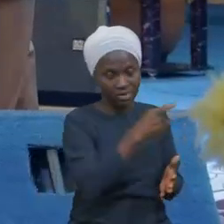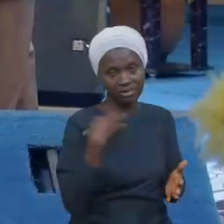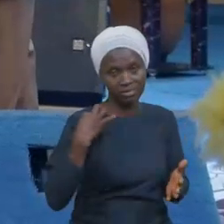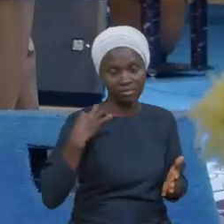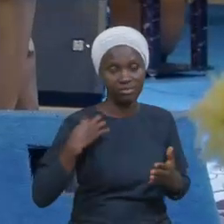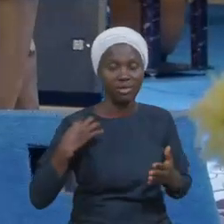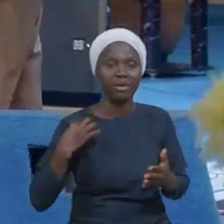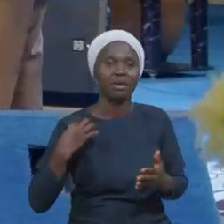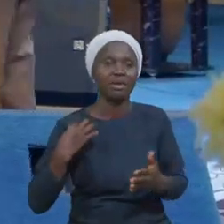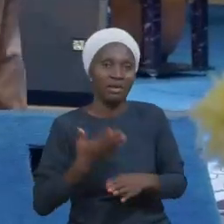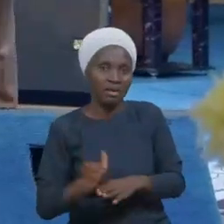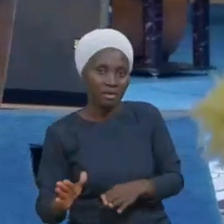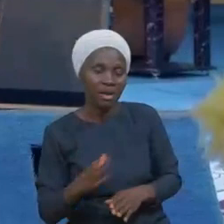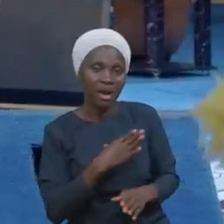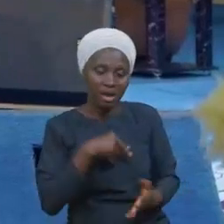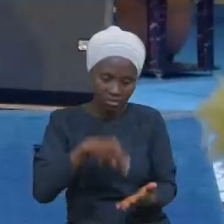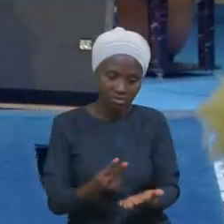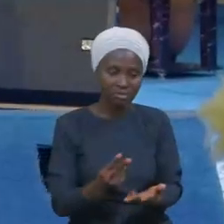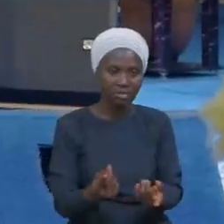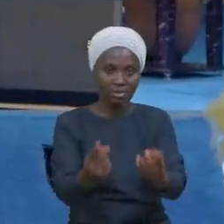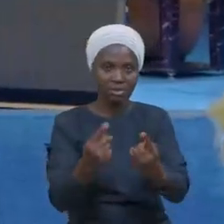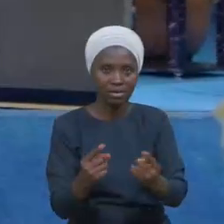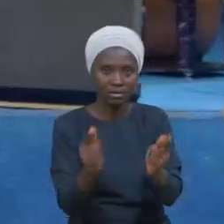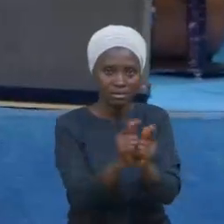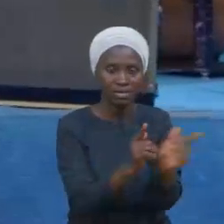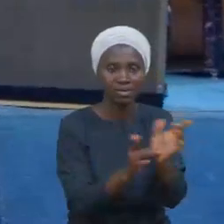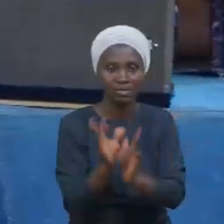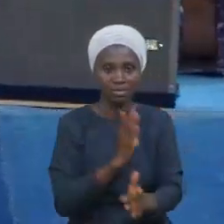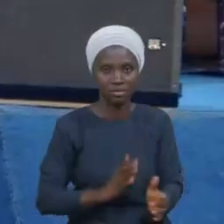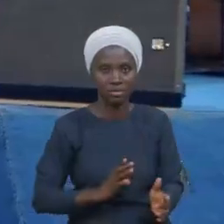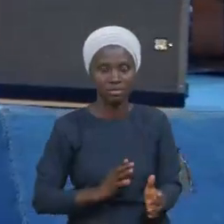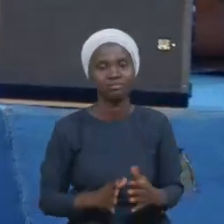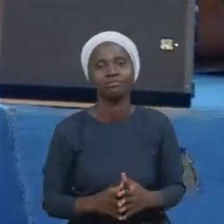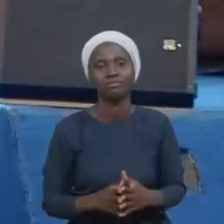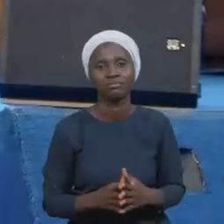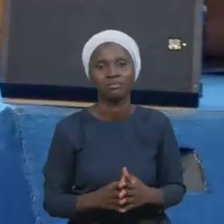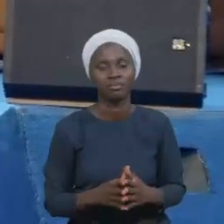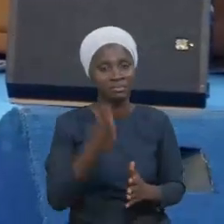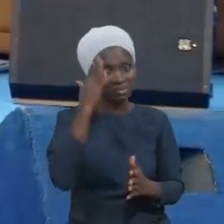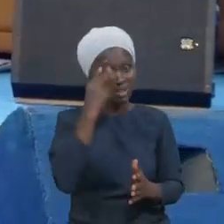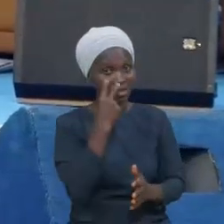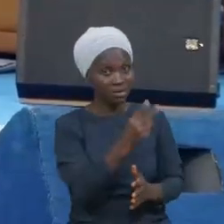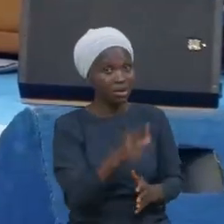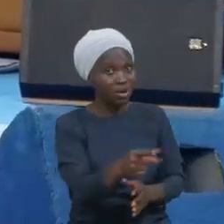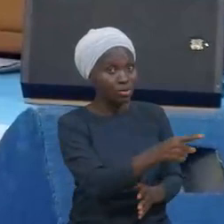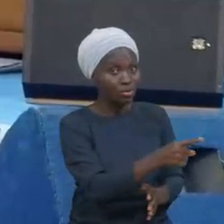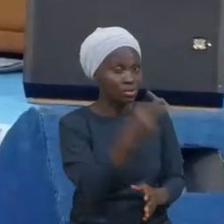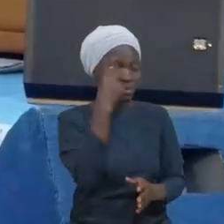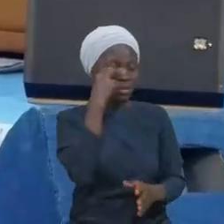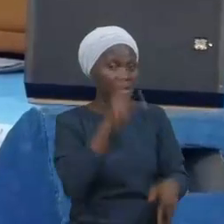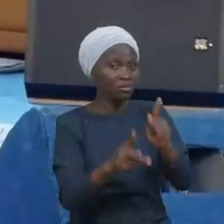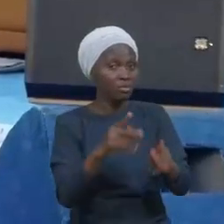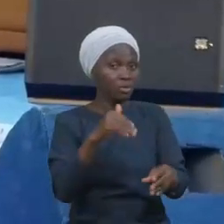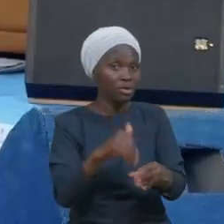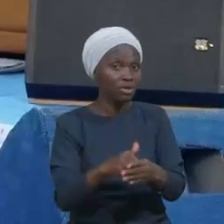came to Jesus. You see, those blind people those days, they wore